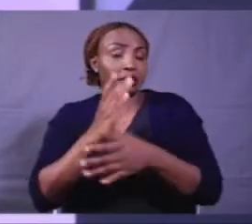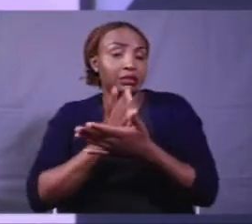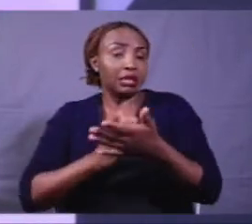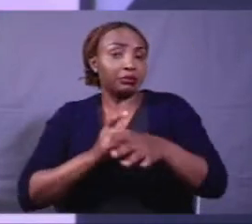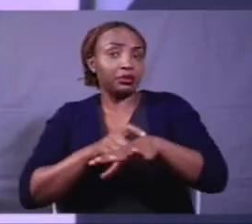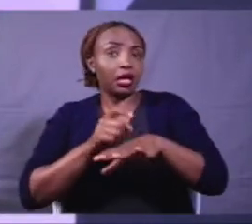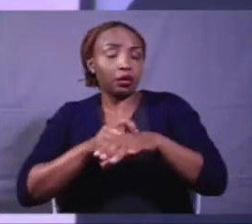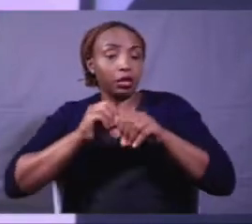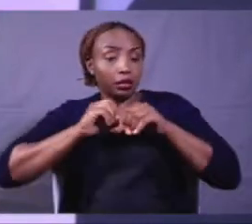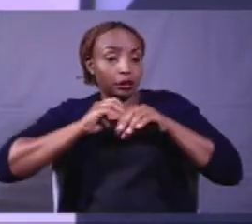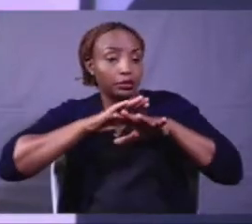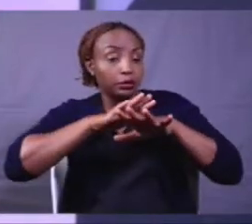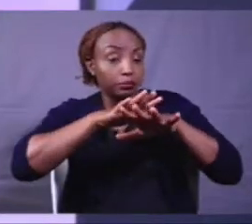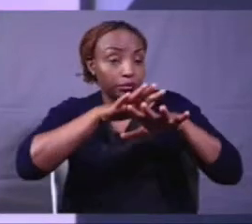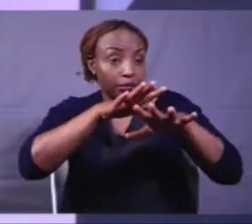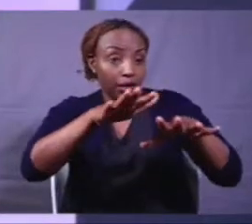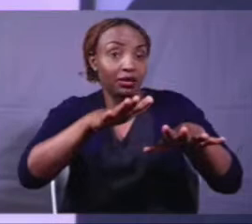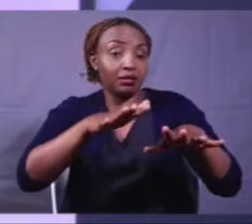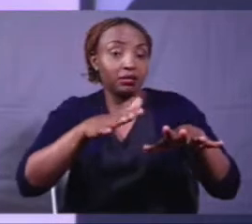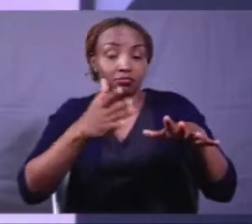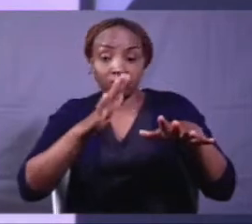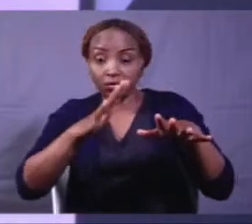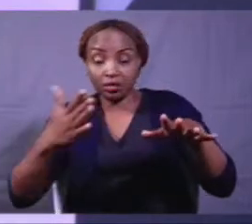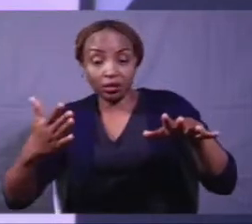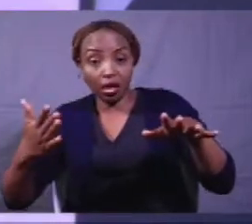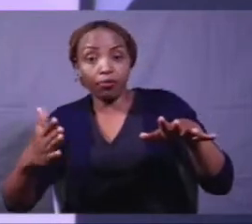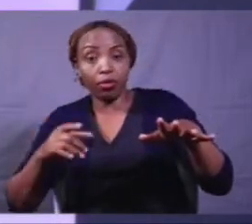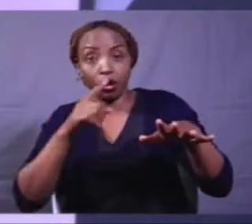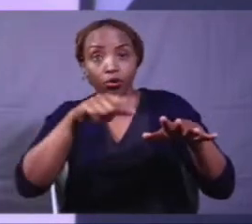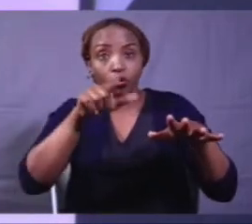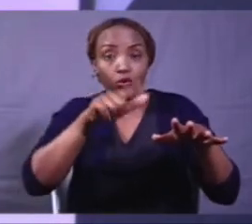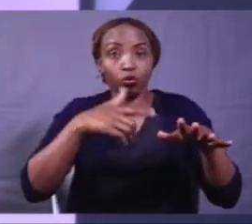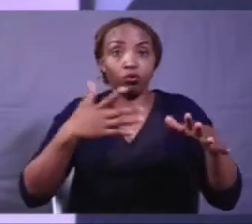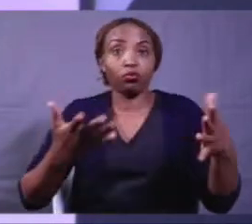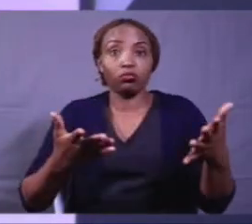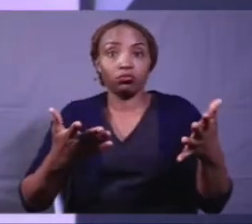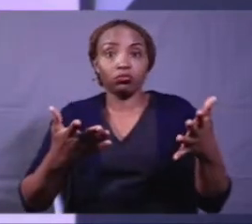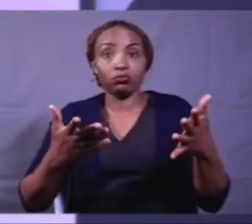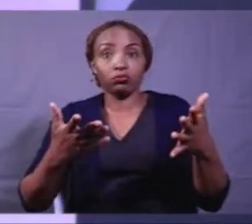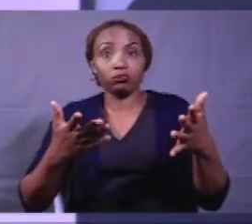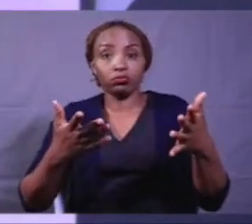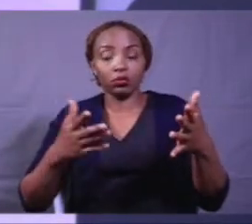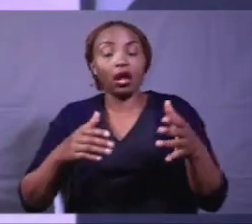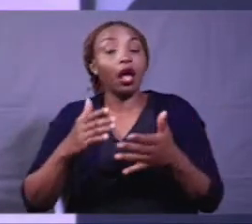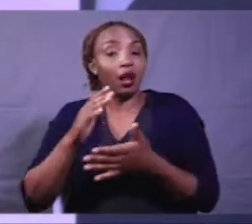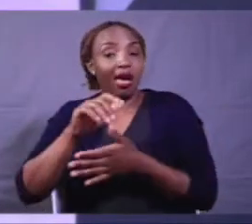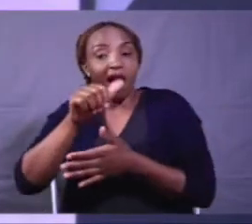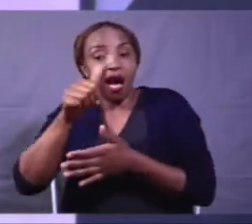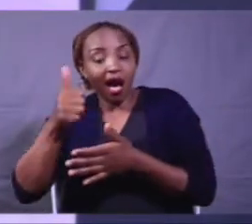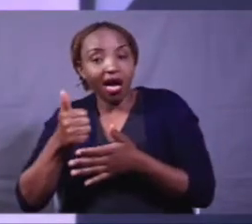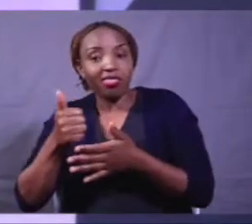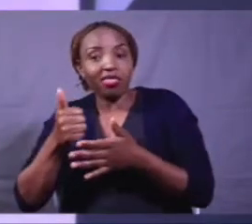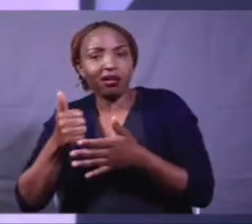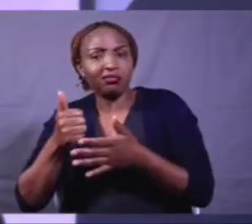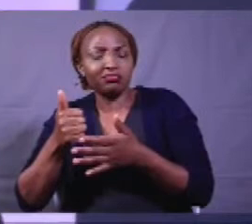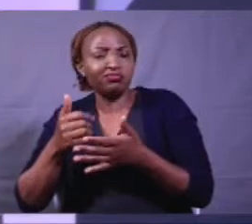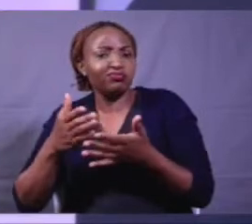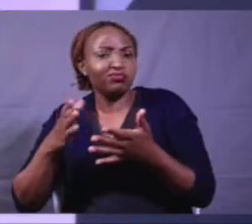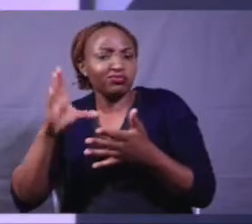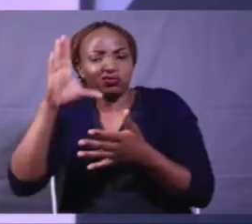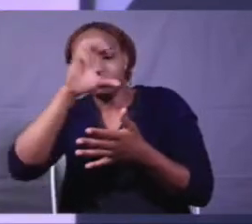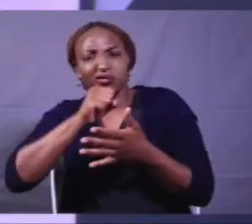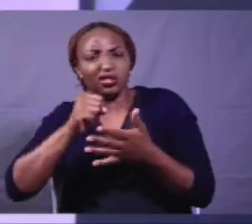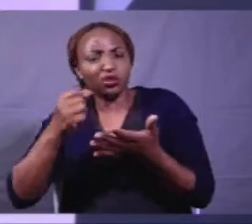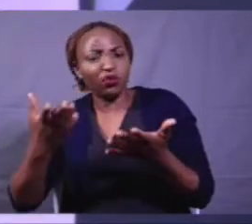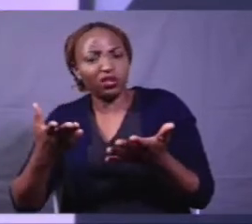that is wrong unknowingly. Disinformation when you actually do it knowingly. Voters are out there. We are voting